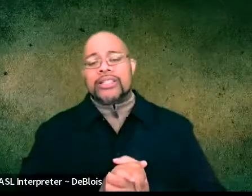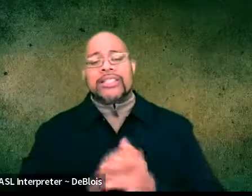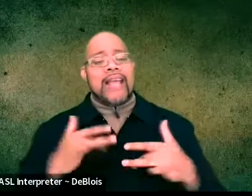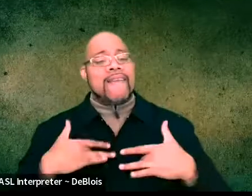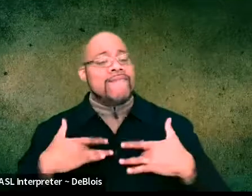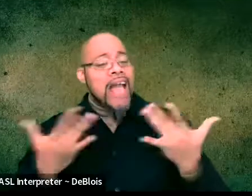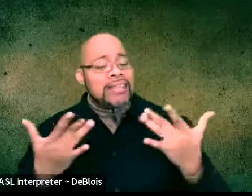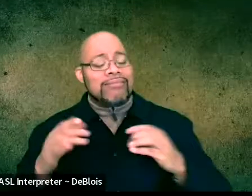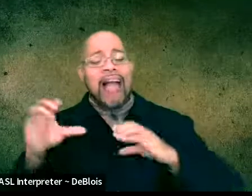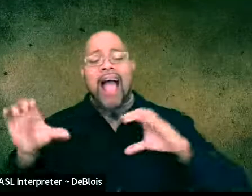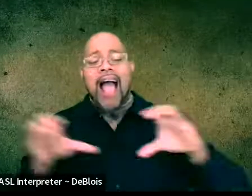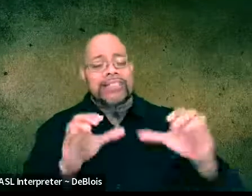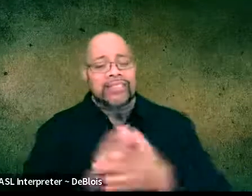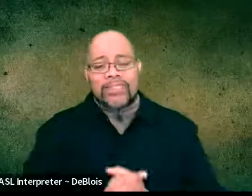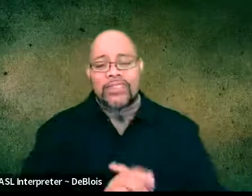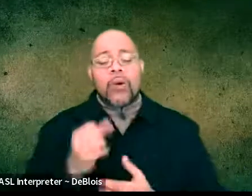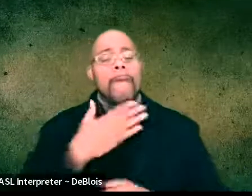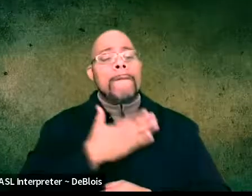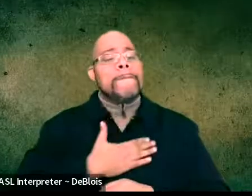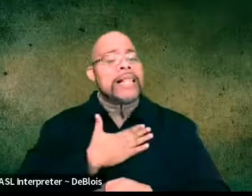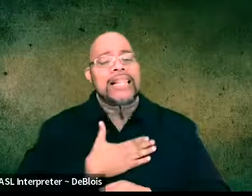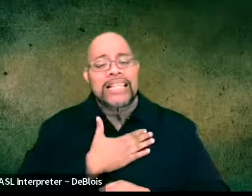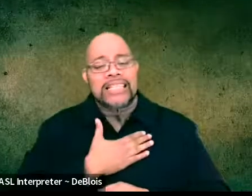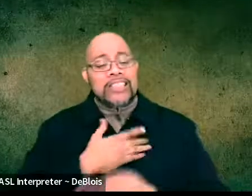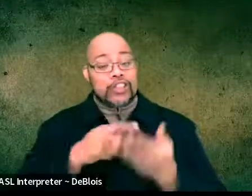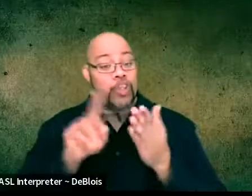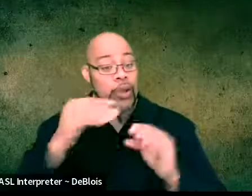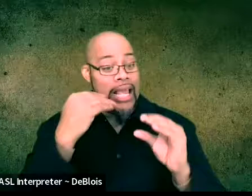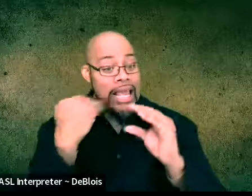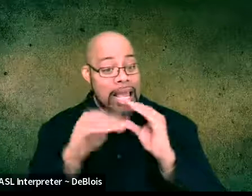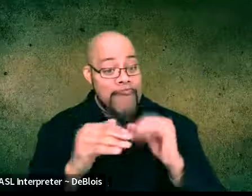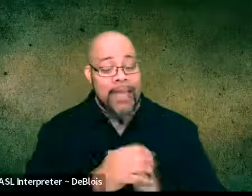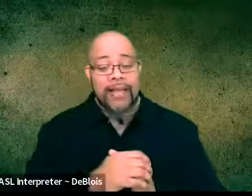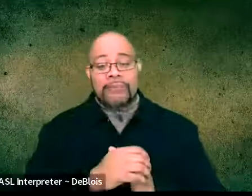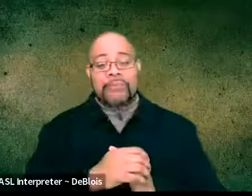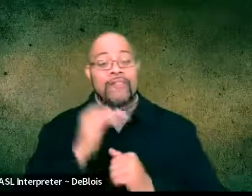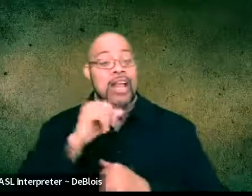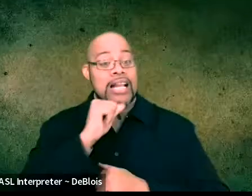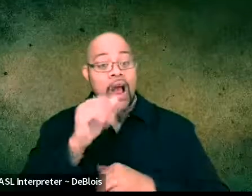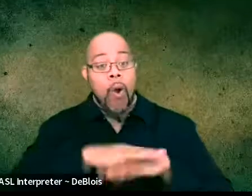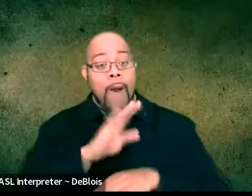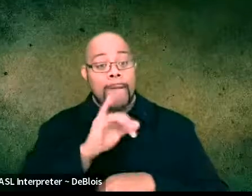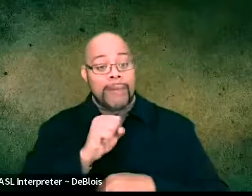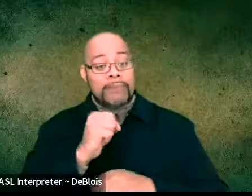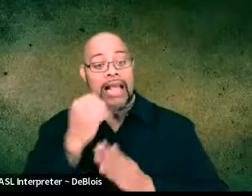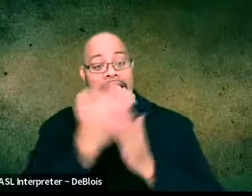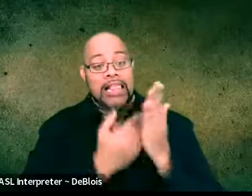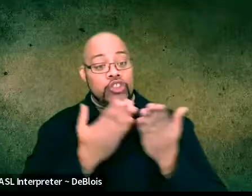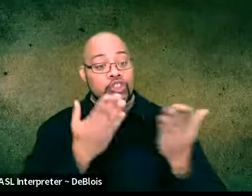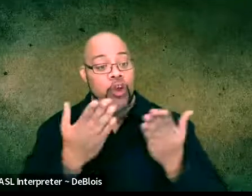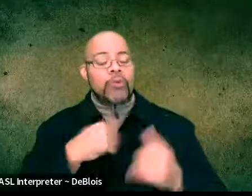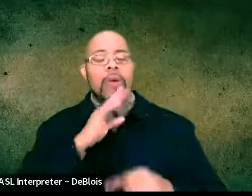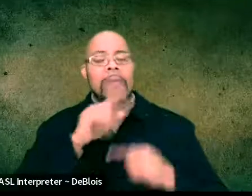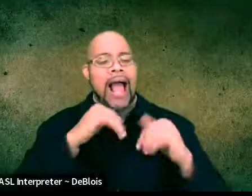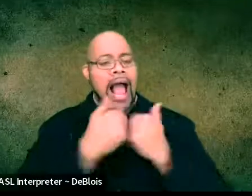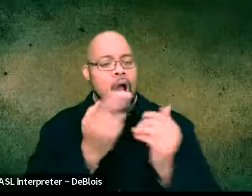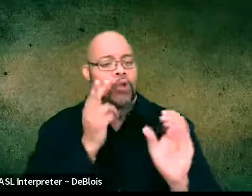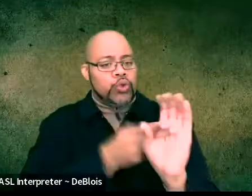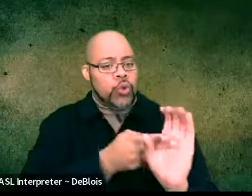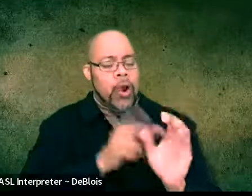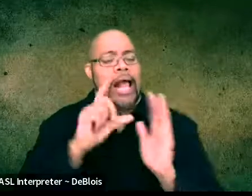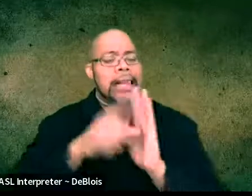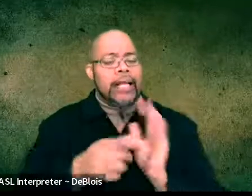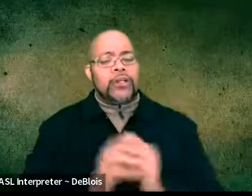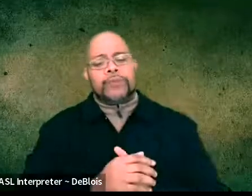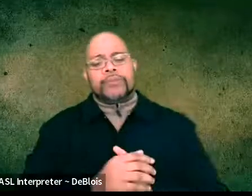events, activities. So please be checking your email. If you're not on the BIMS listserv, we'll talk about how to join that